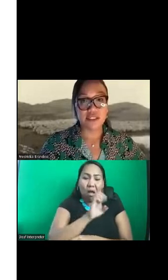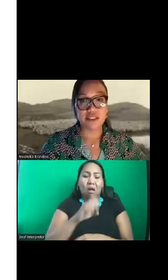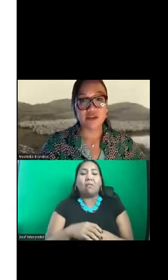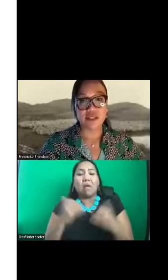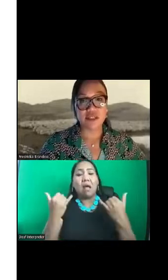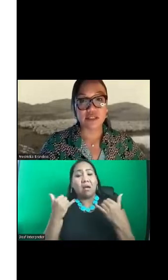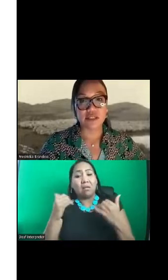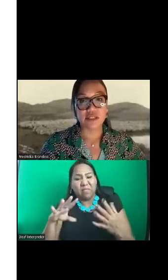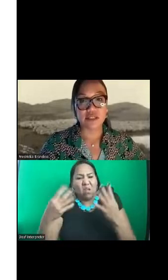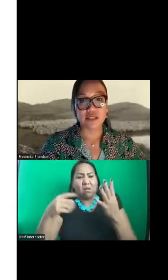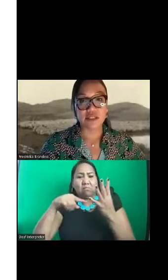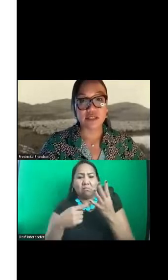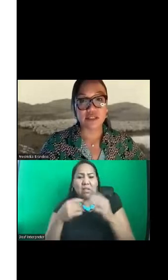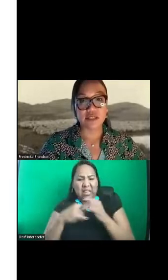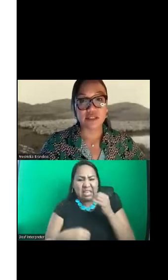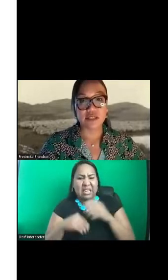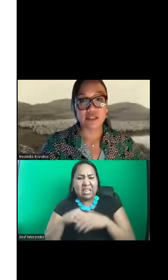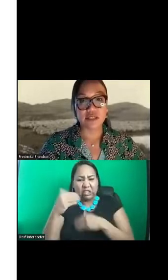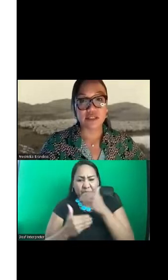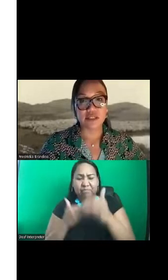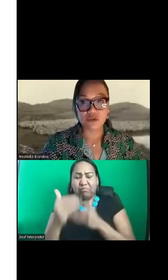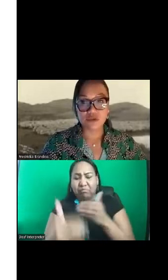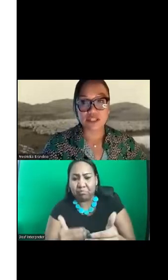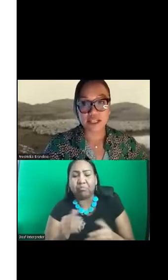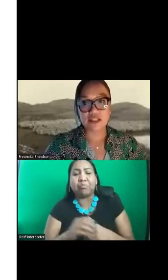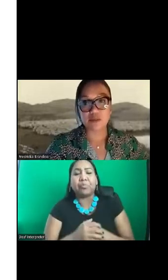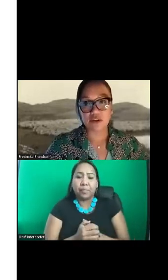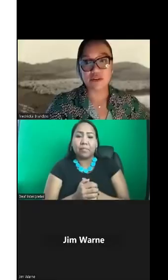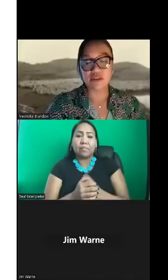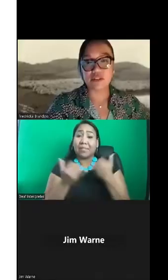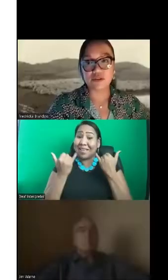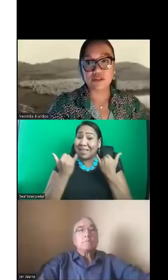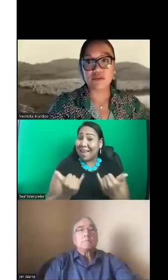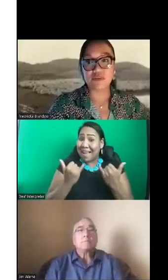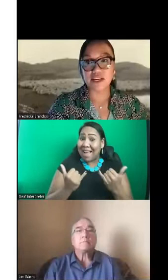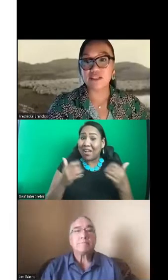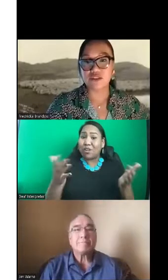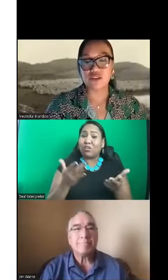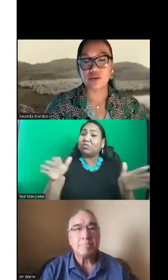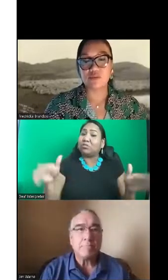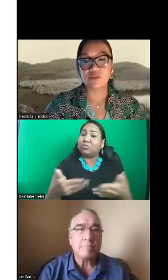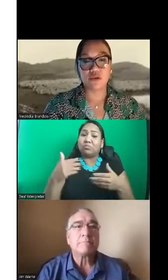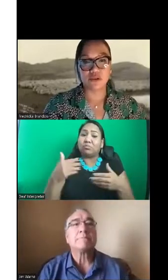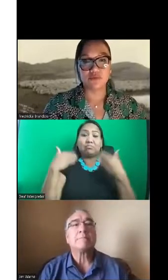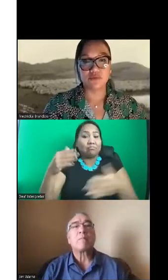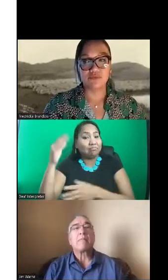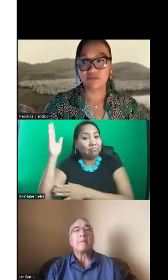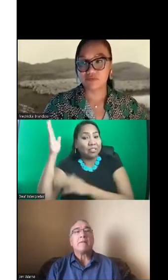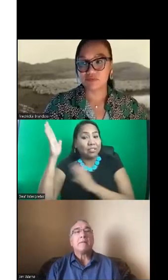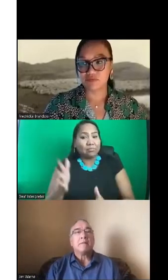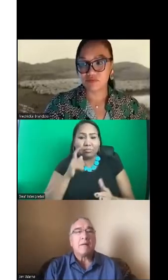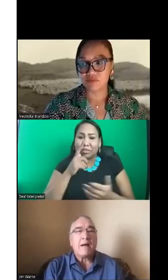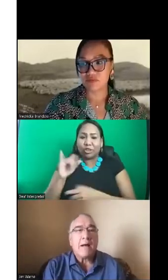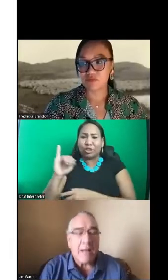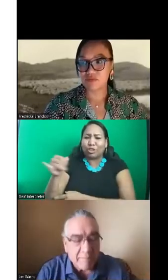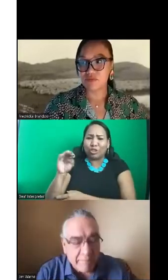this series. Now, here to introduce our next speaker in the Lakota way is Jim Warren.